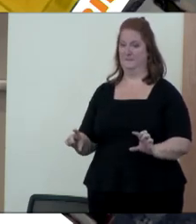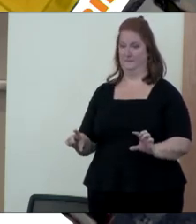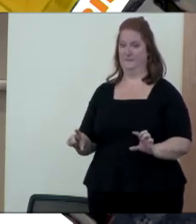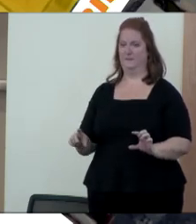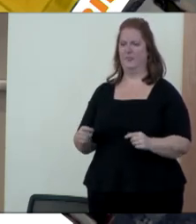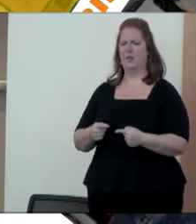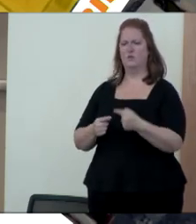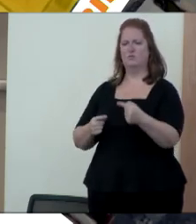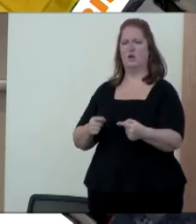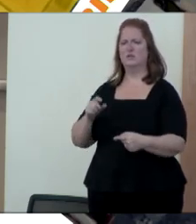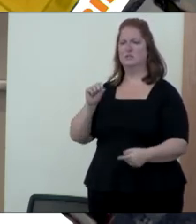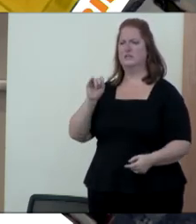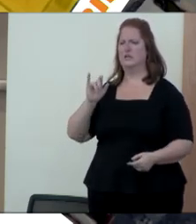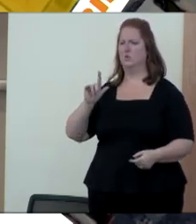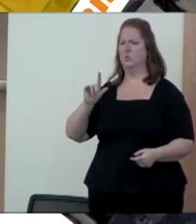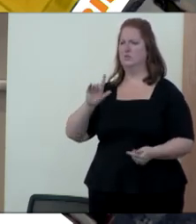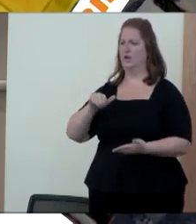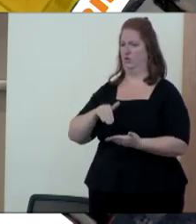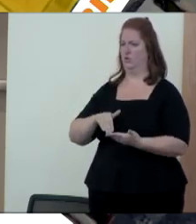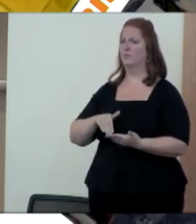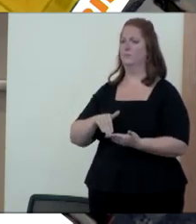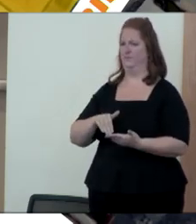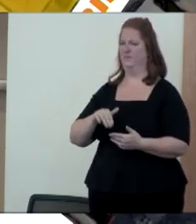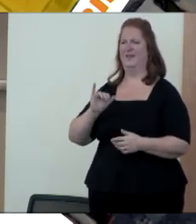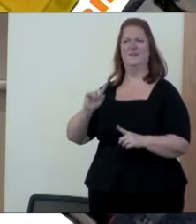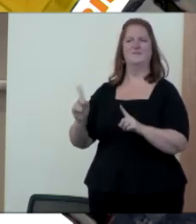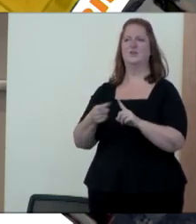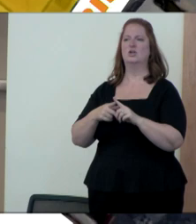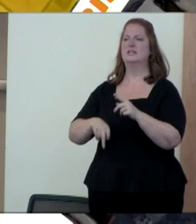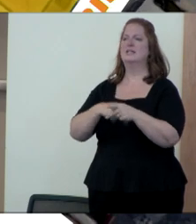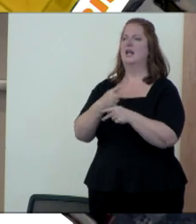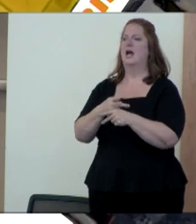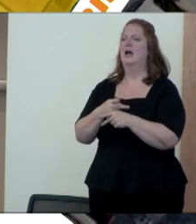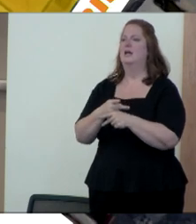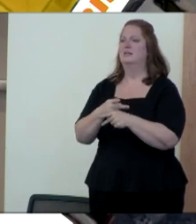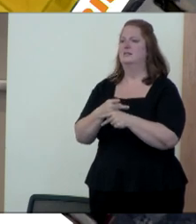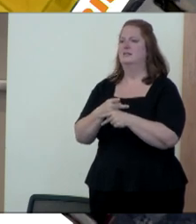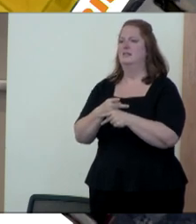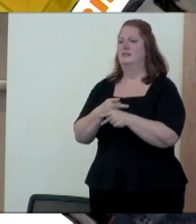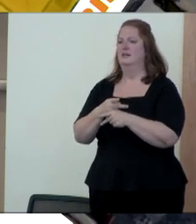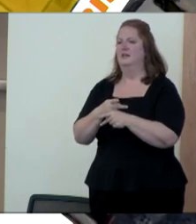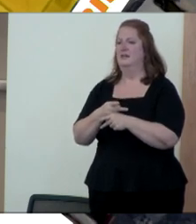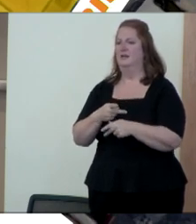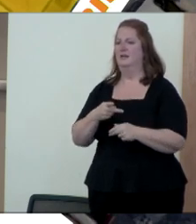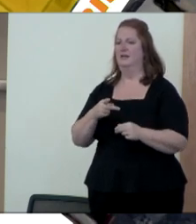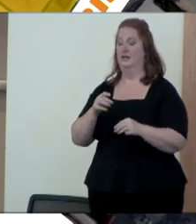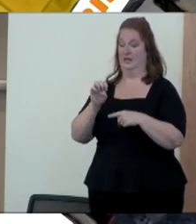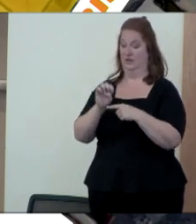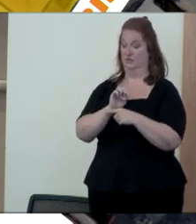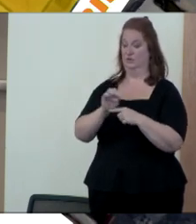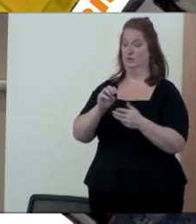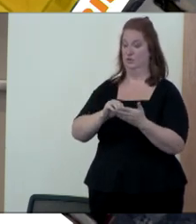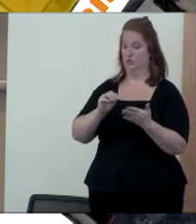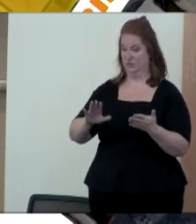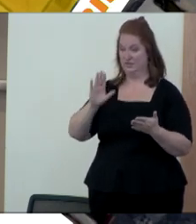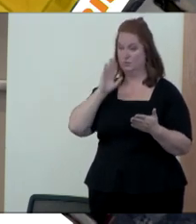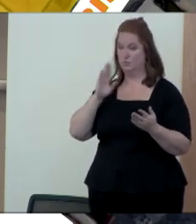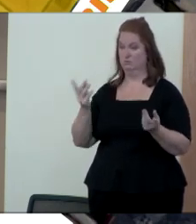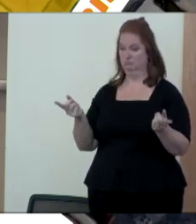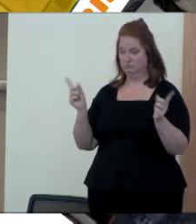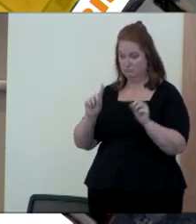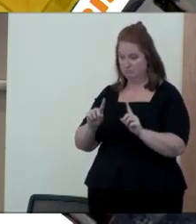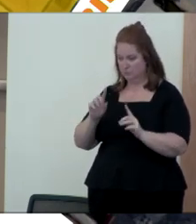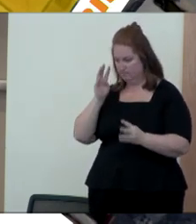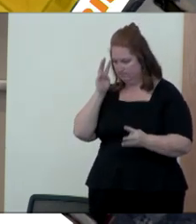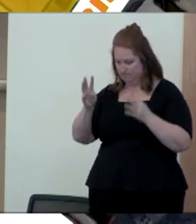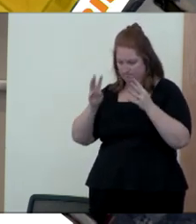Siegel Center. It's a first-of-its-kind place where entrepreneurial students will join in creating innovations